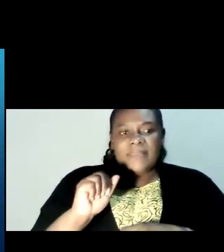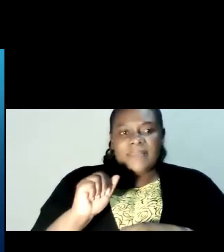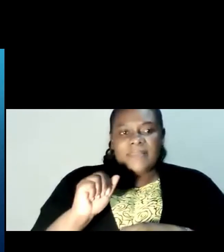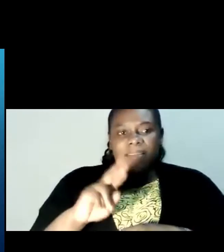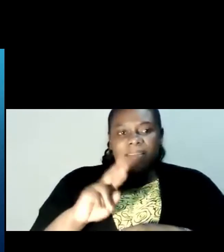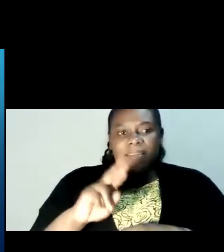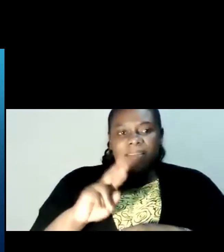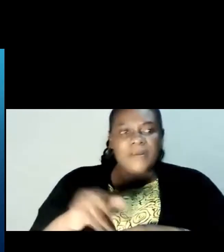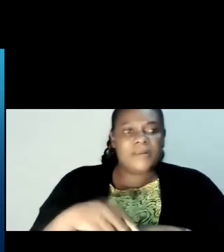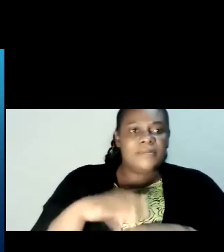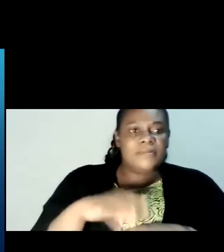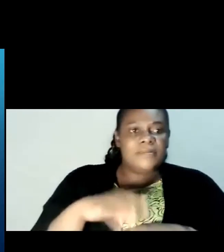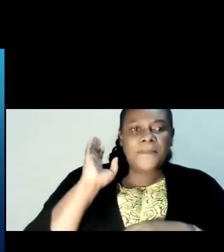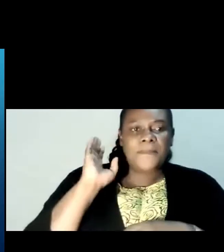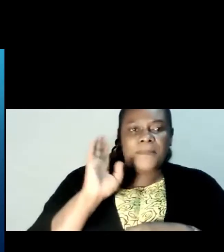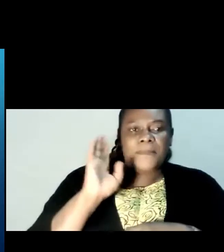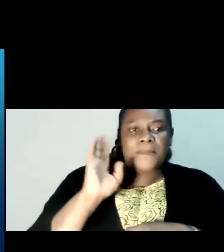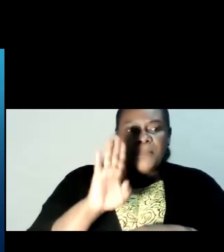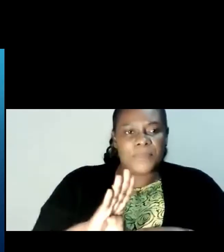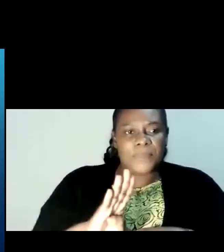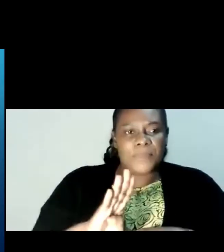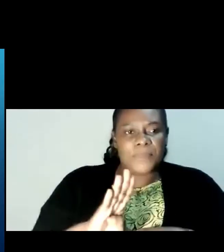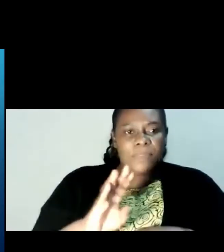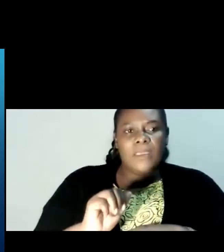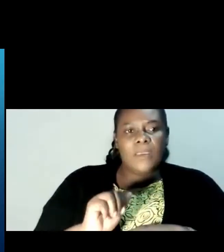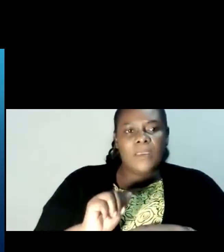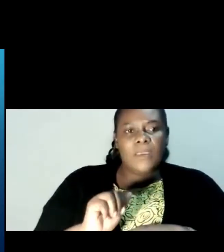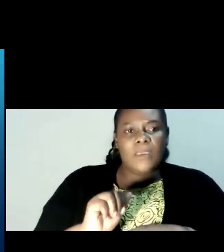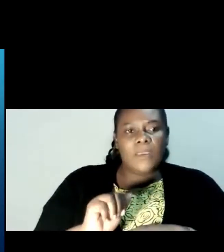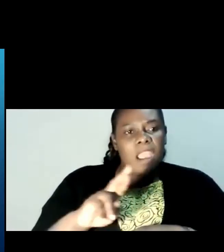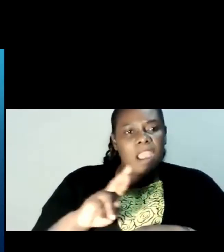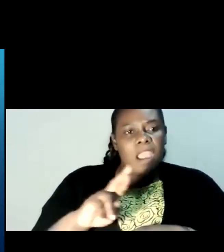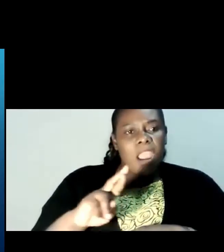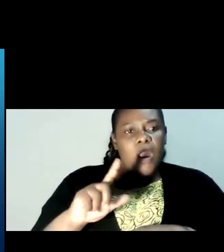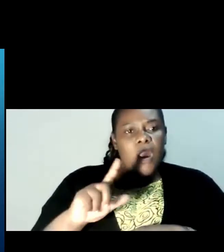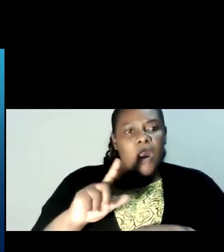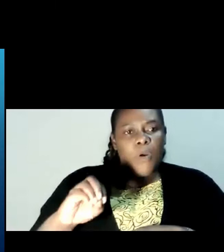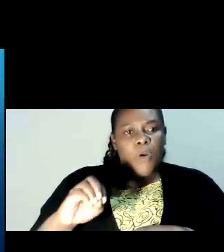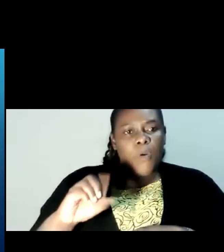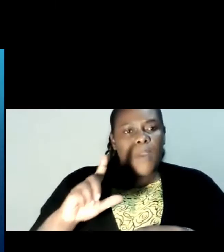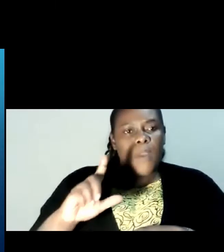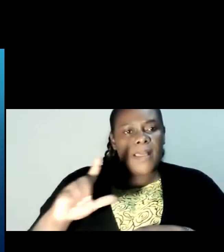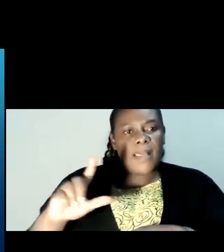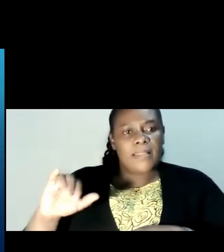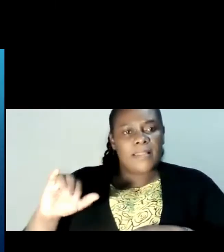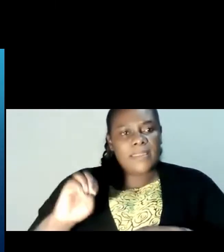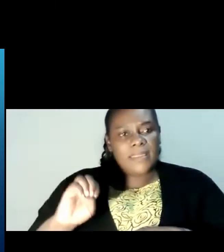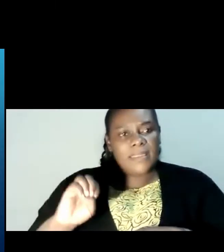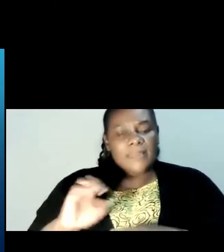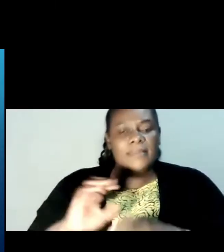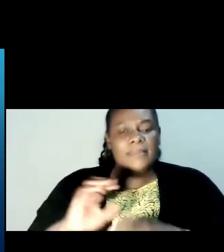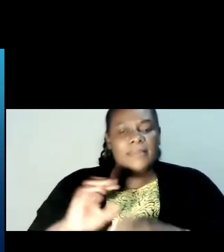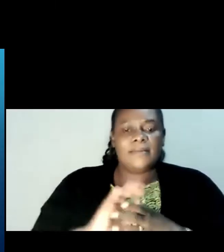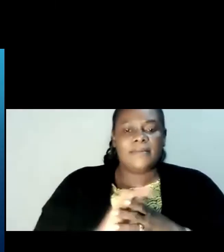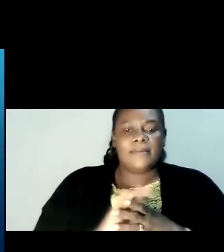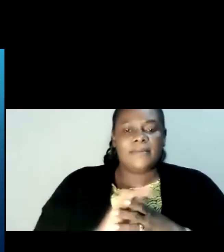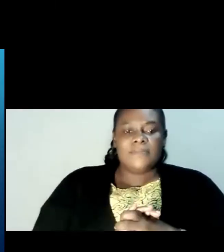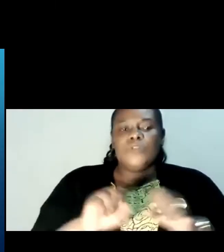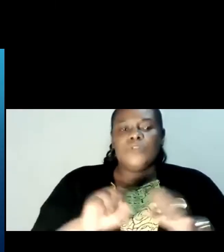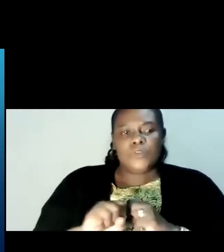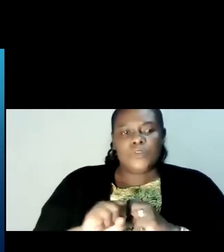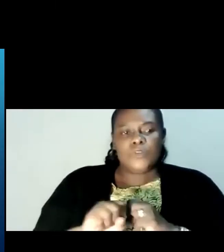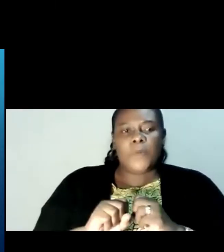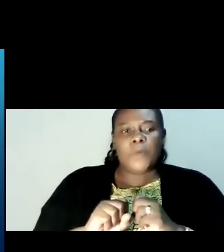broccoli, whatever your favorite vegetable is. You can try to eat a lot of it and try to vary the types of vegetables that you have. In Barbados, we will